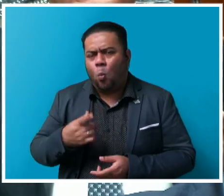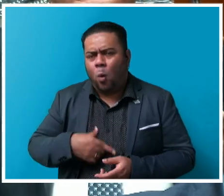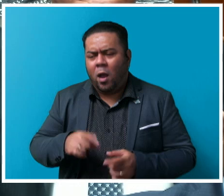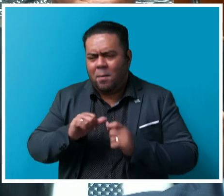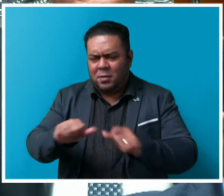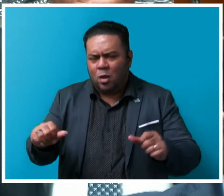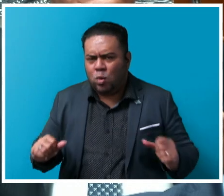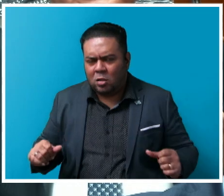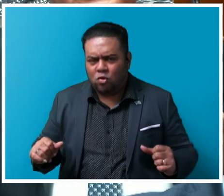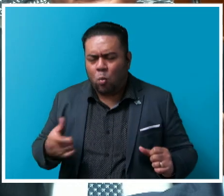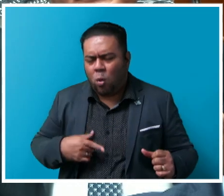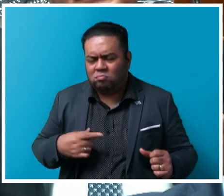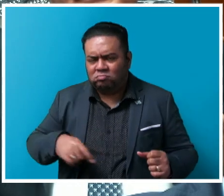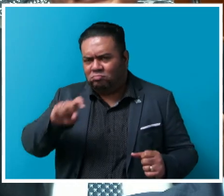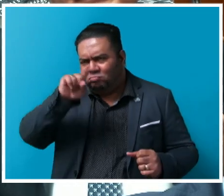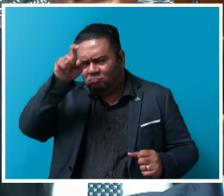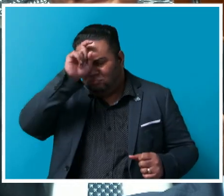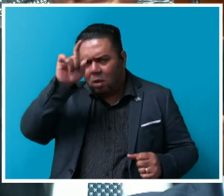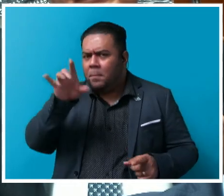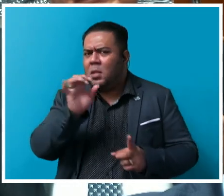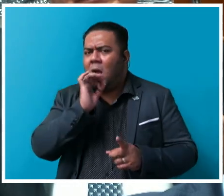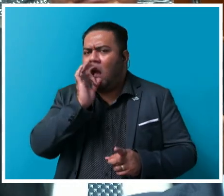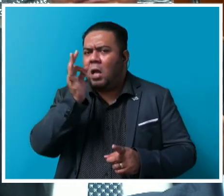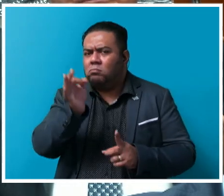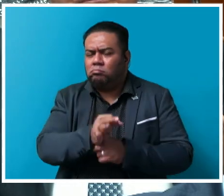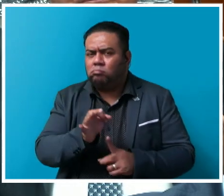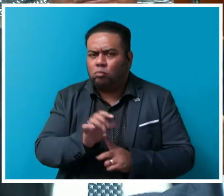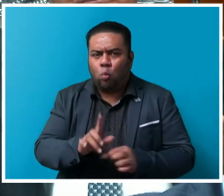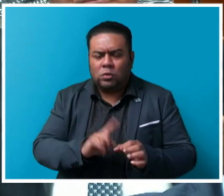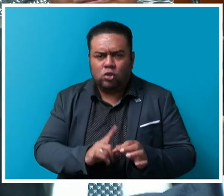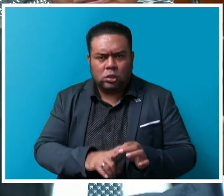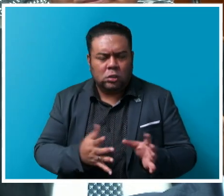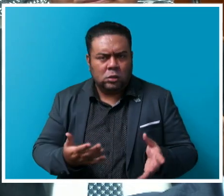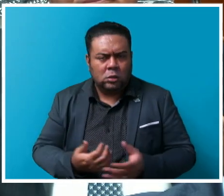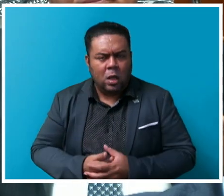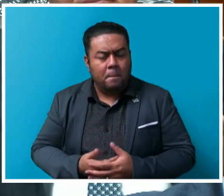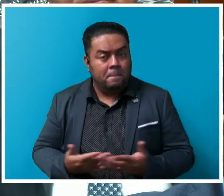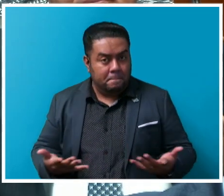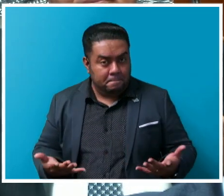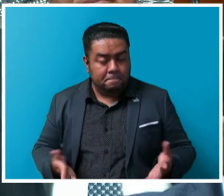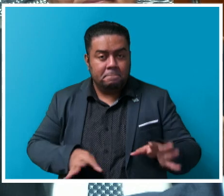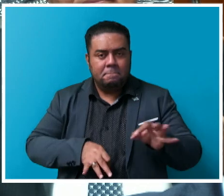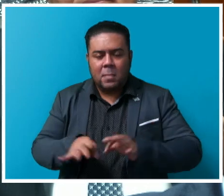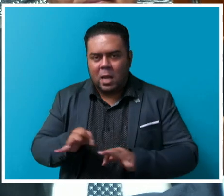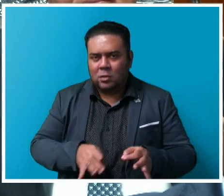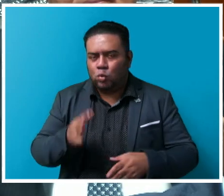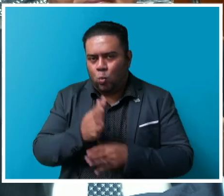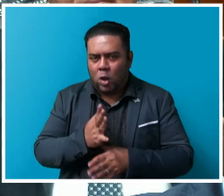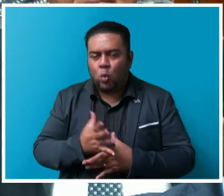agriculture? It might be important to ask, Honorable Speaker. Honorable Speaker, the plan is to work with these